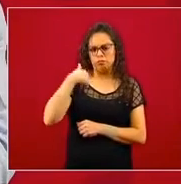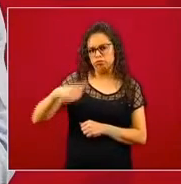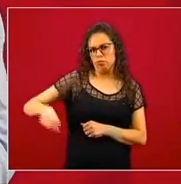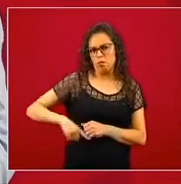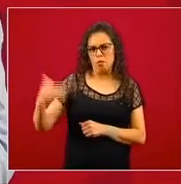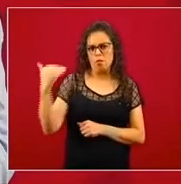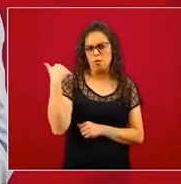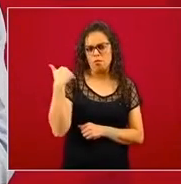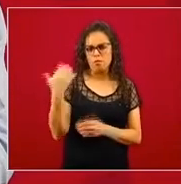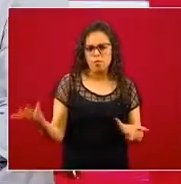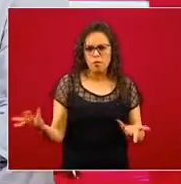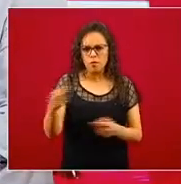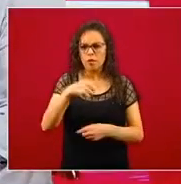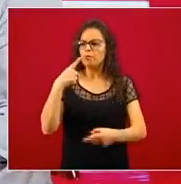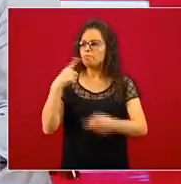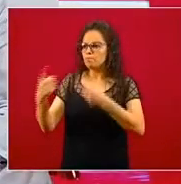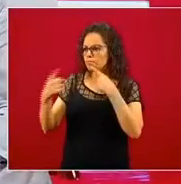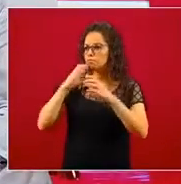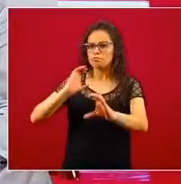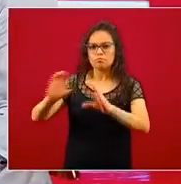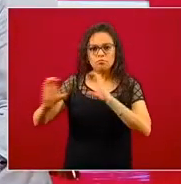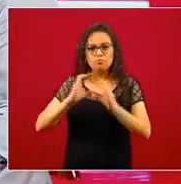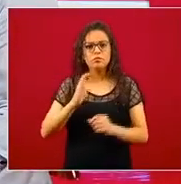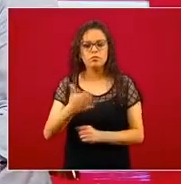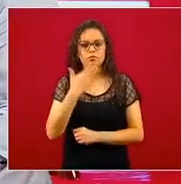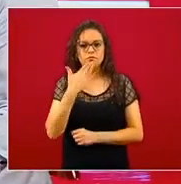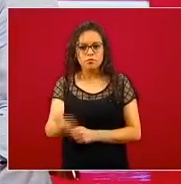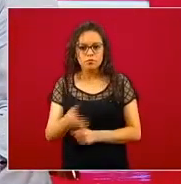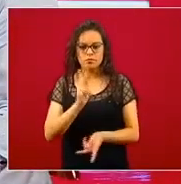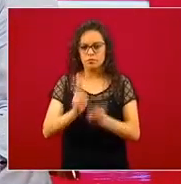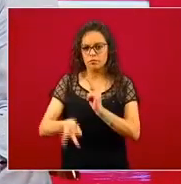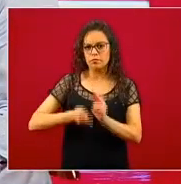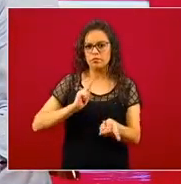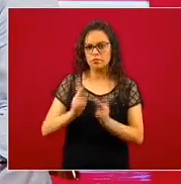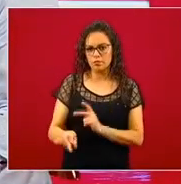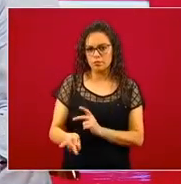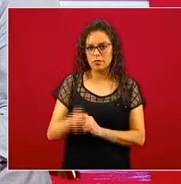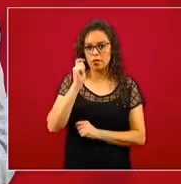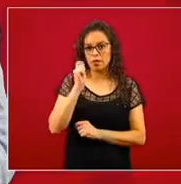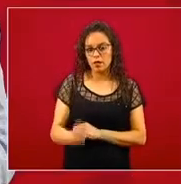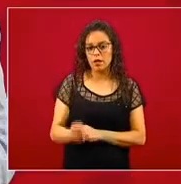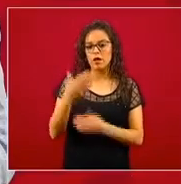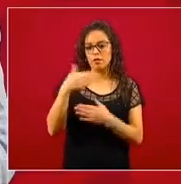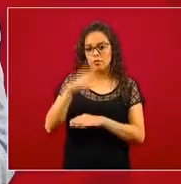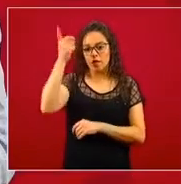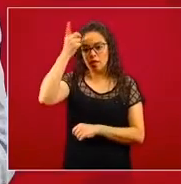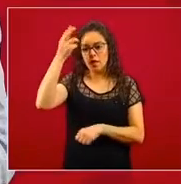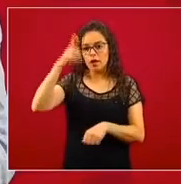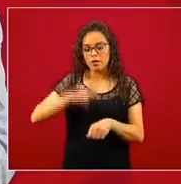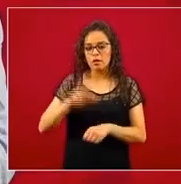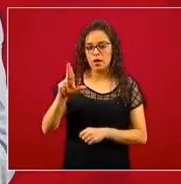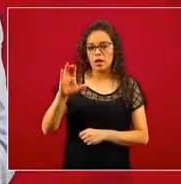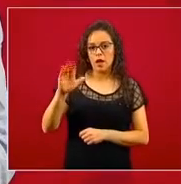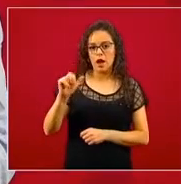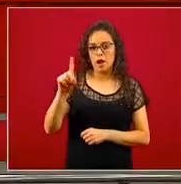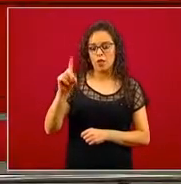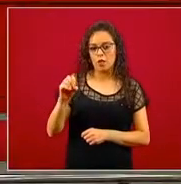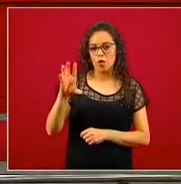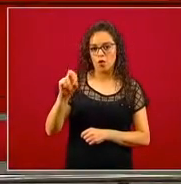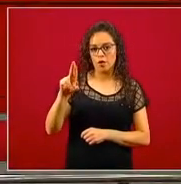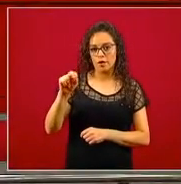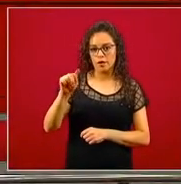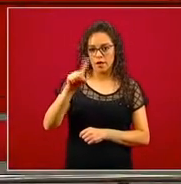might be taking place. If they have a red light, these activities should not take place. And this